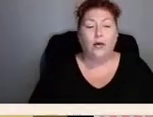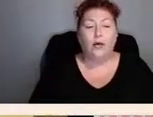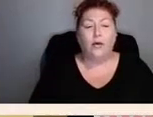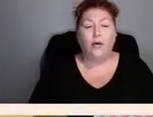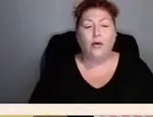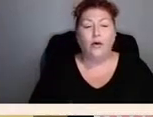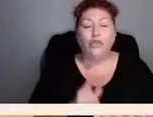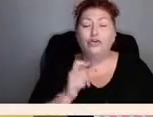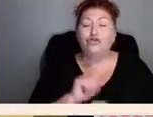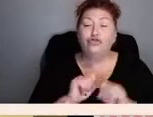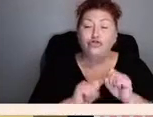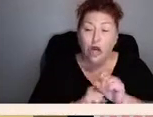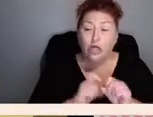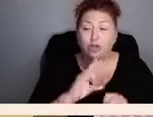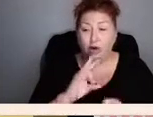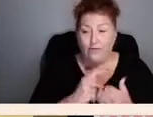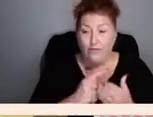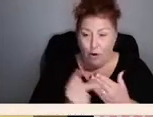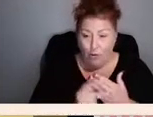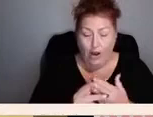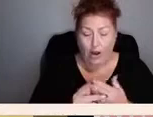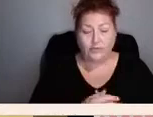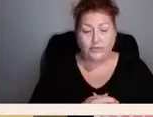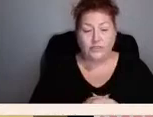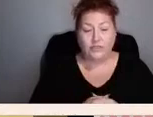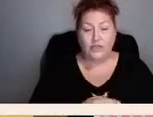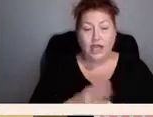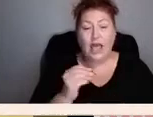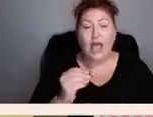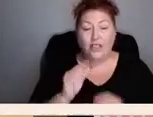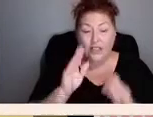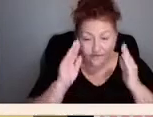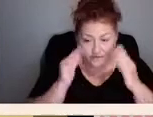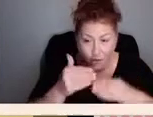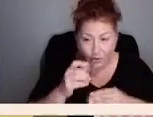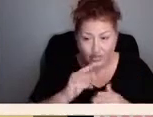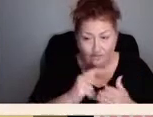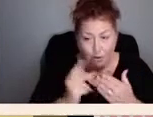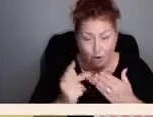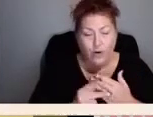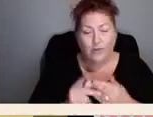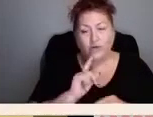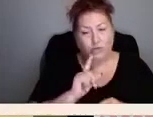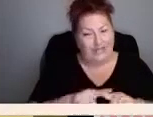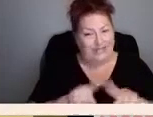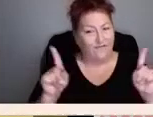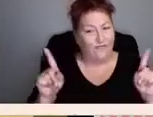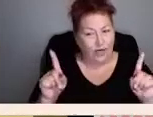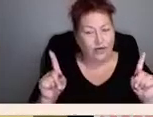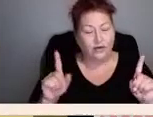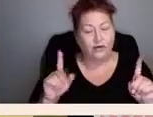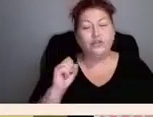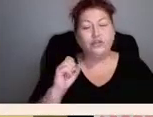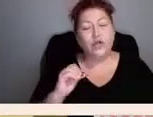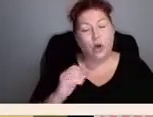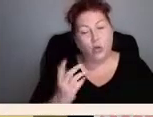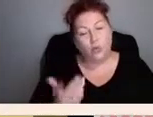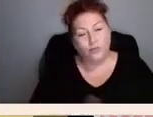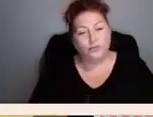The structure of programs and the focus of programs are very different.